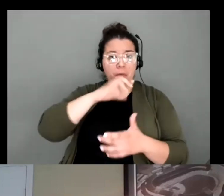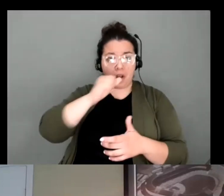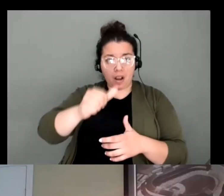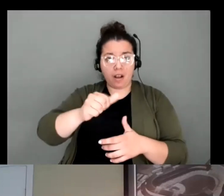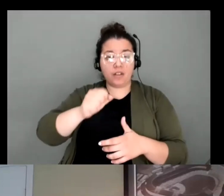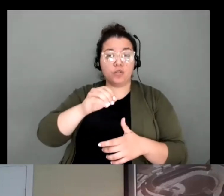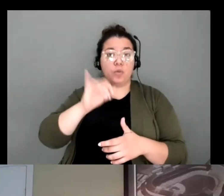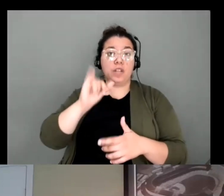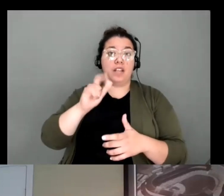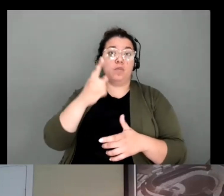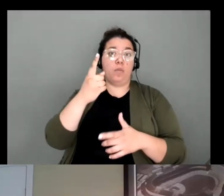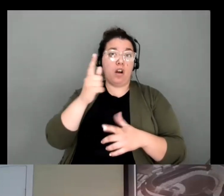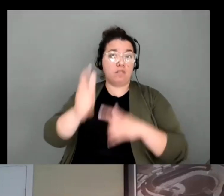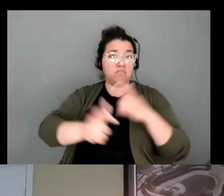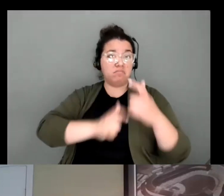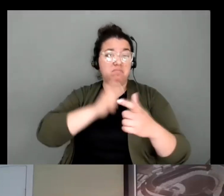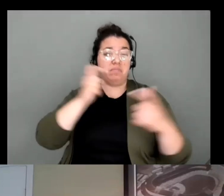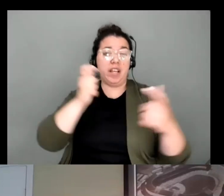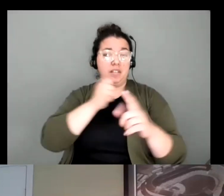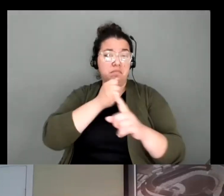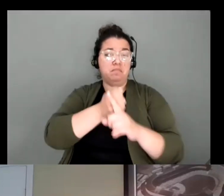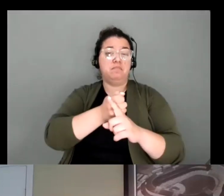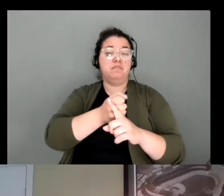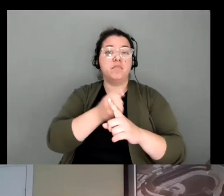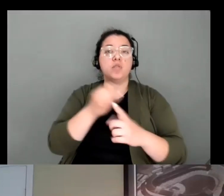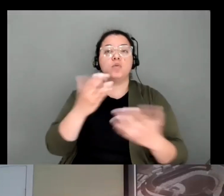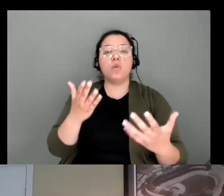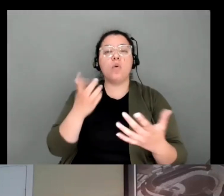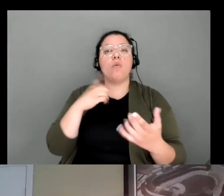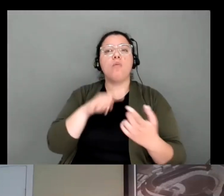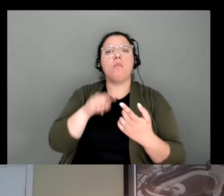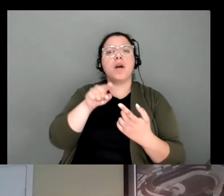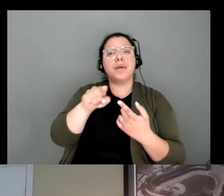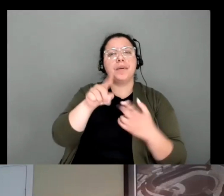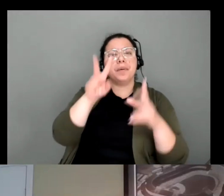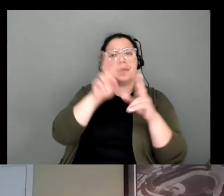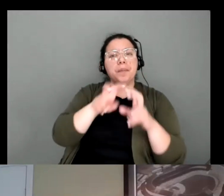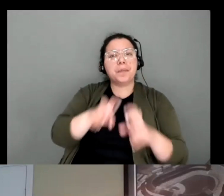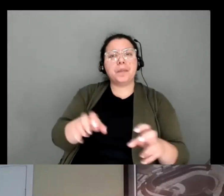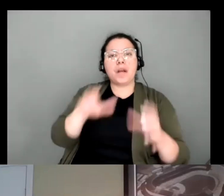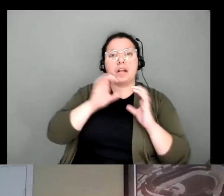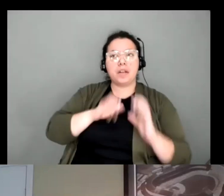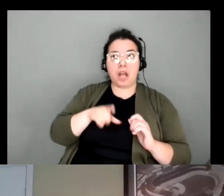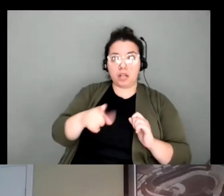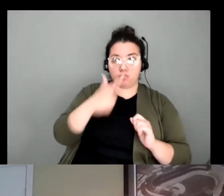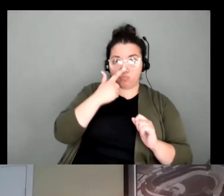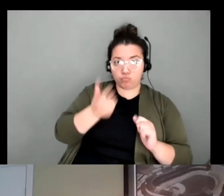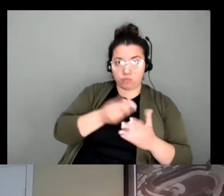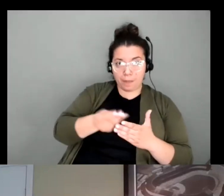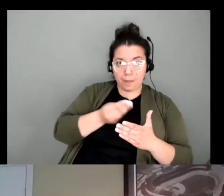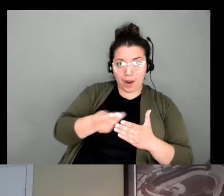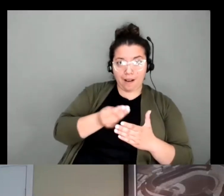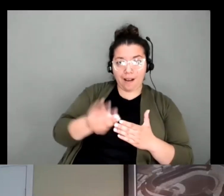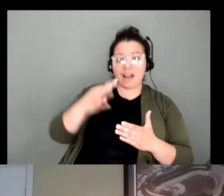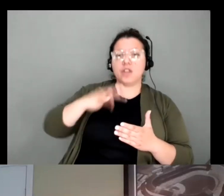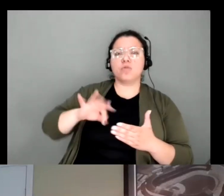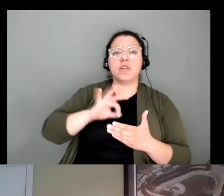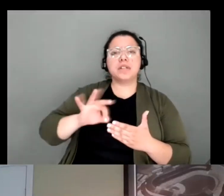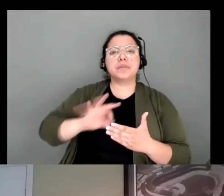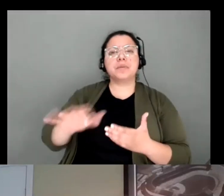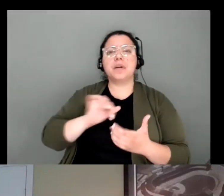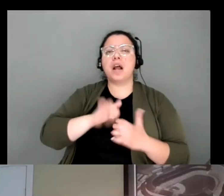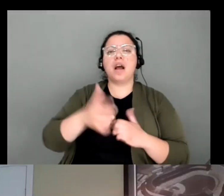big component. What are you looking for when you're assessing a potential client? How do credit scores factor in, and who